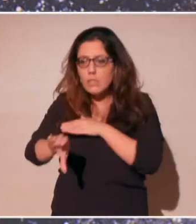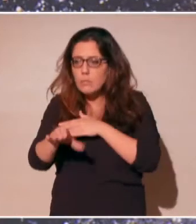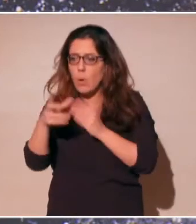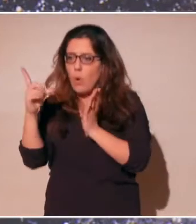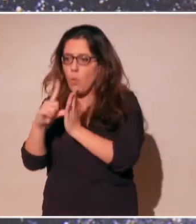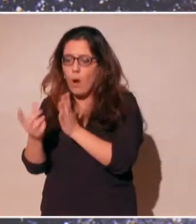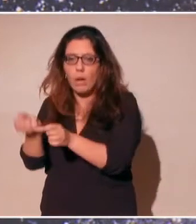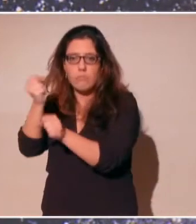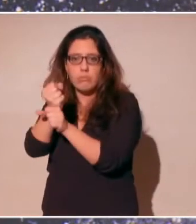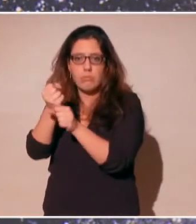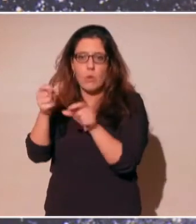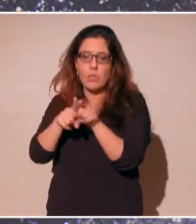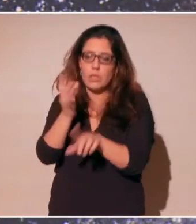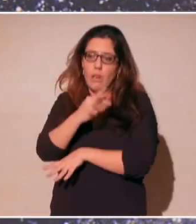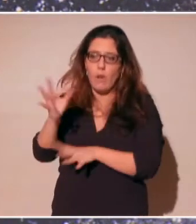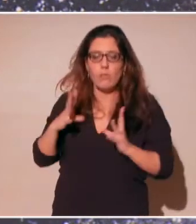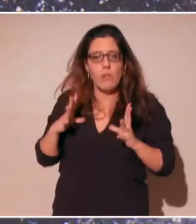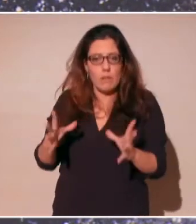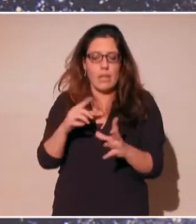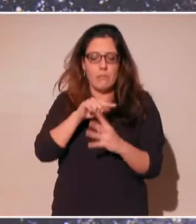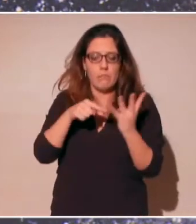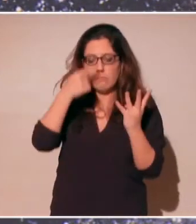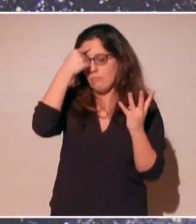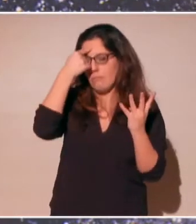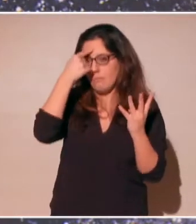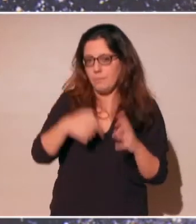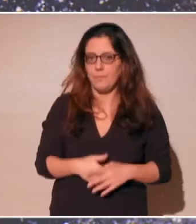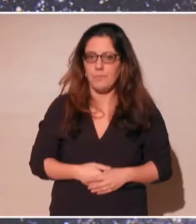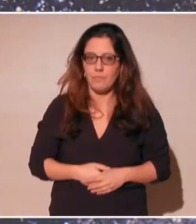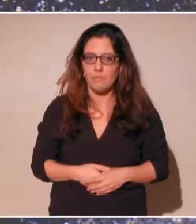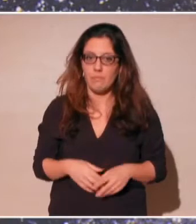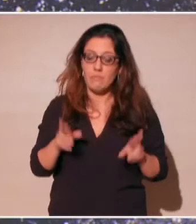investments, on the laws that we're going to draw up, and the commitments that France are going to make.